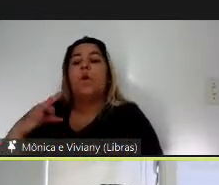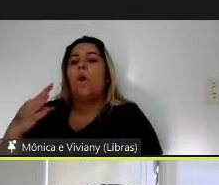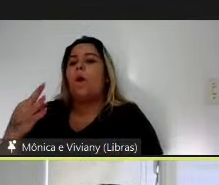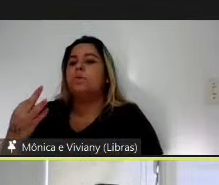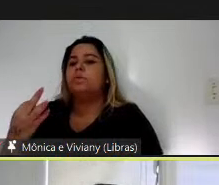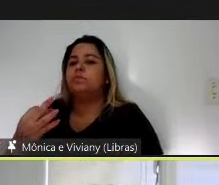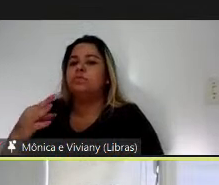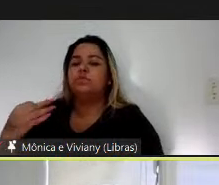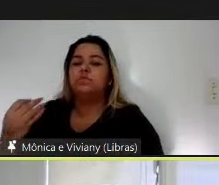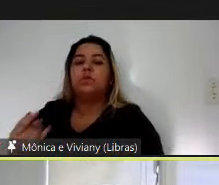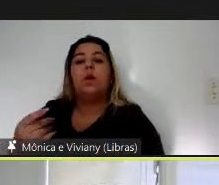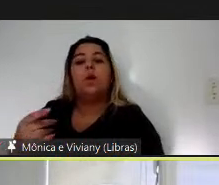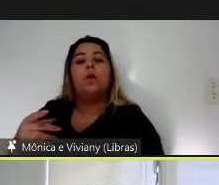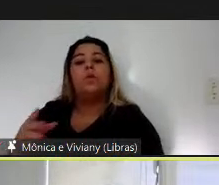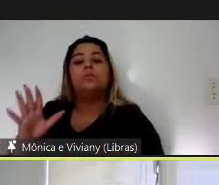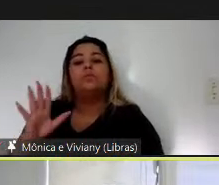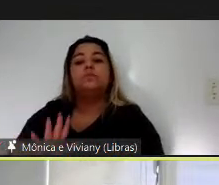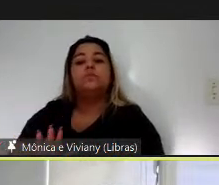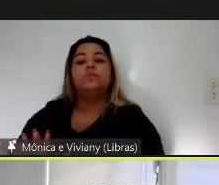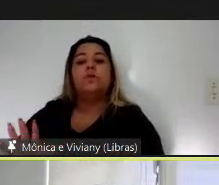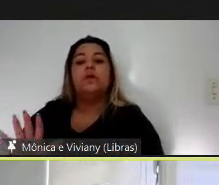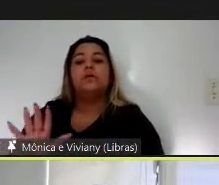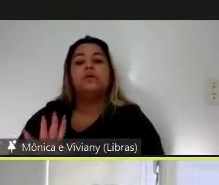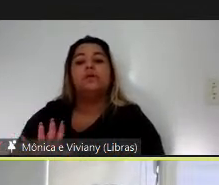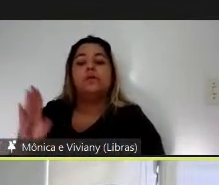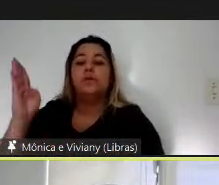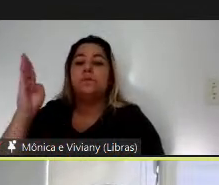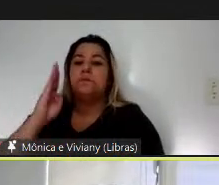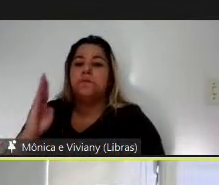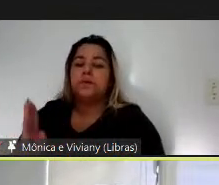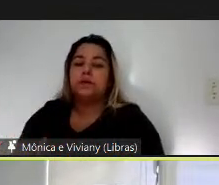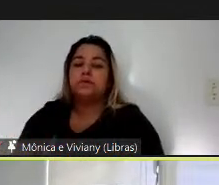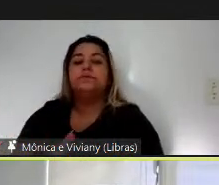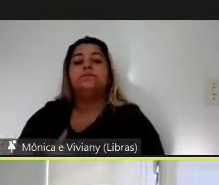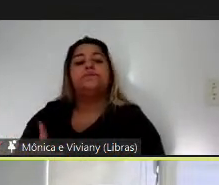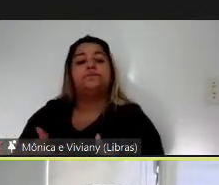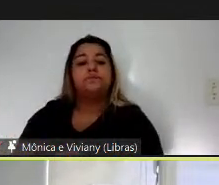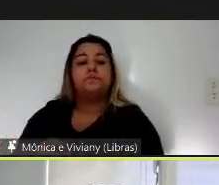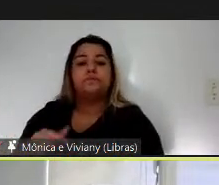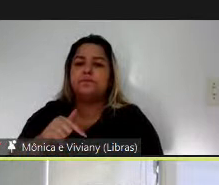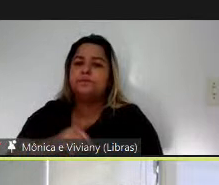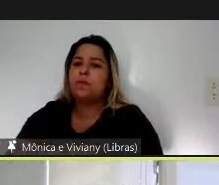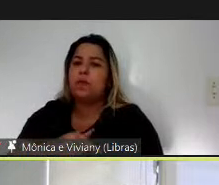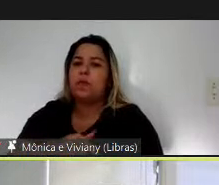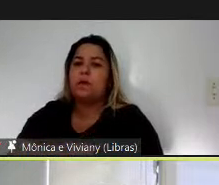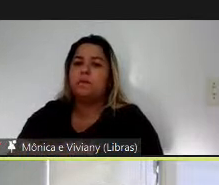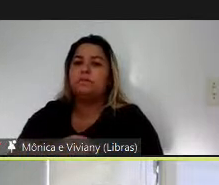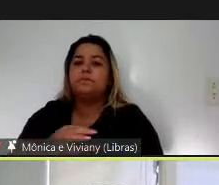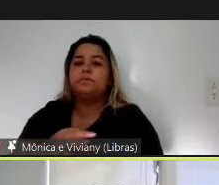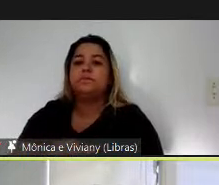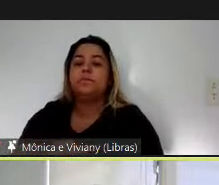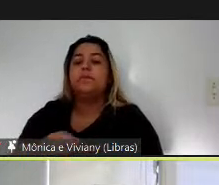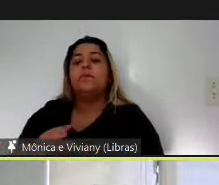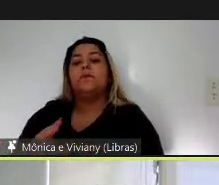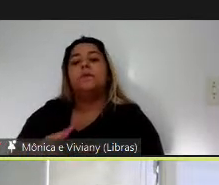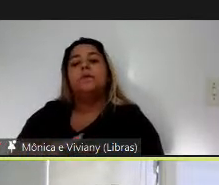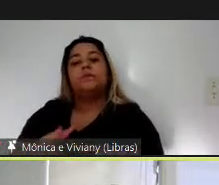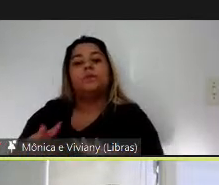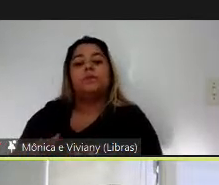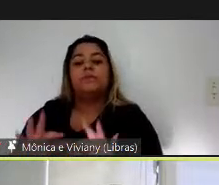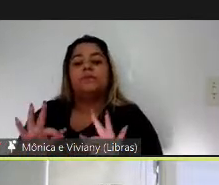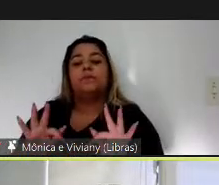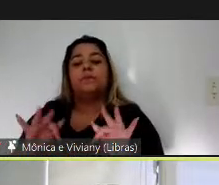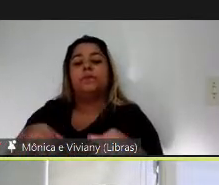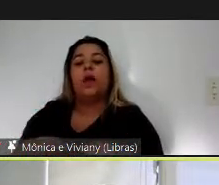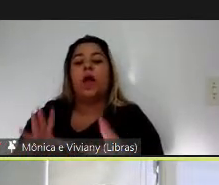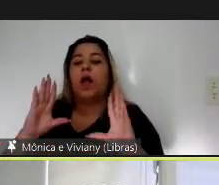can offer the care due to a functioning in a amplified time to